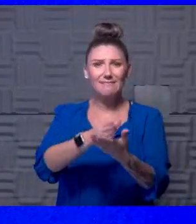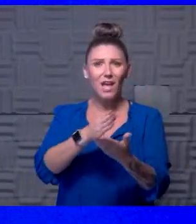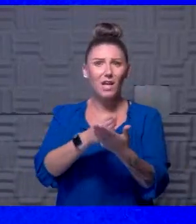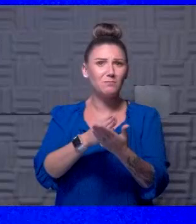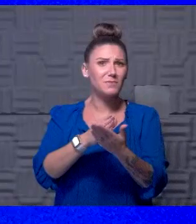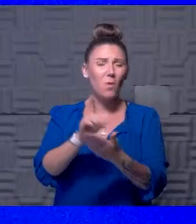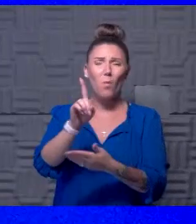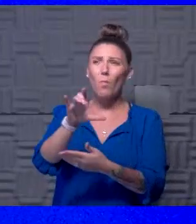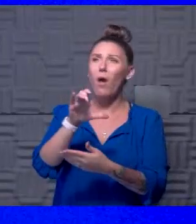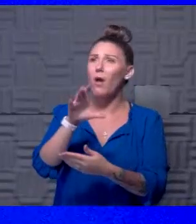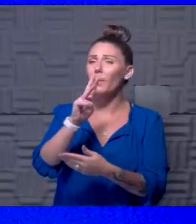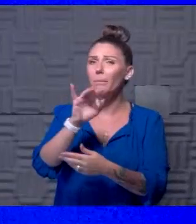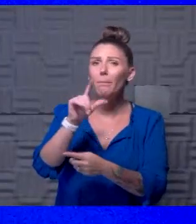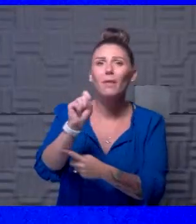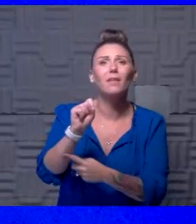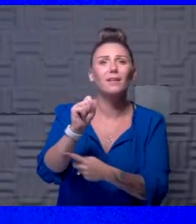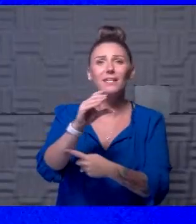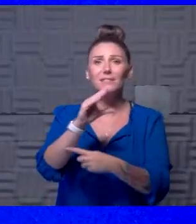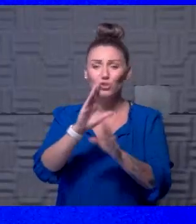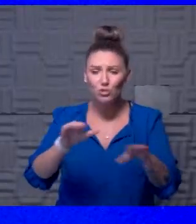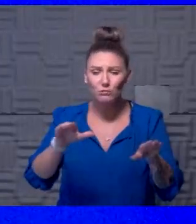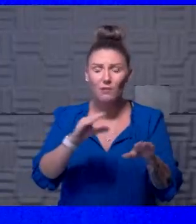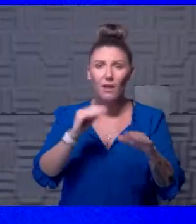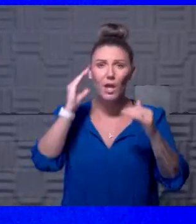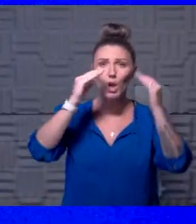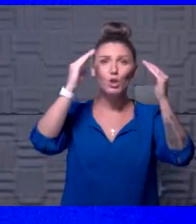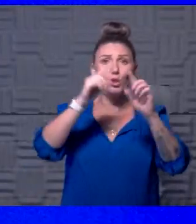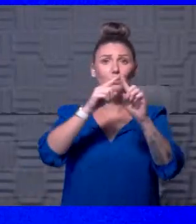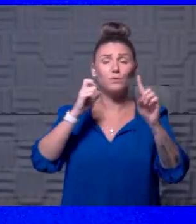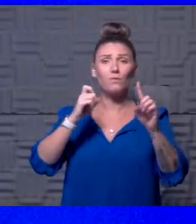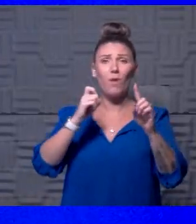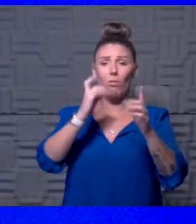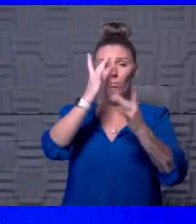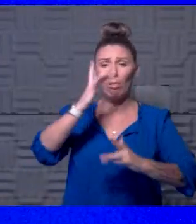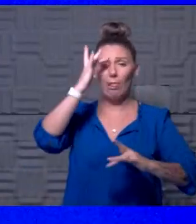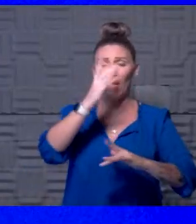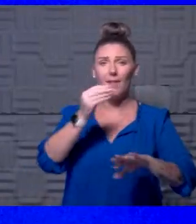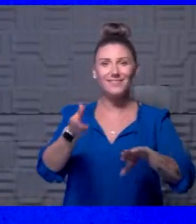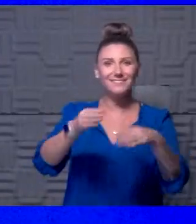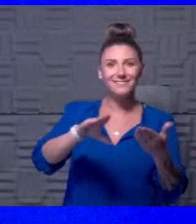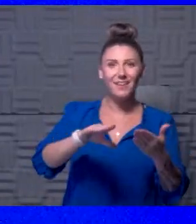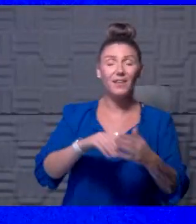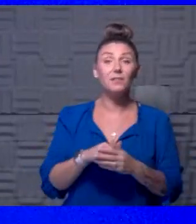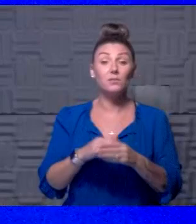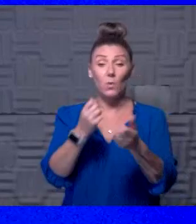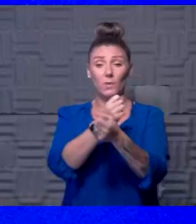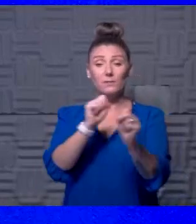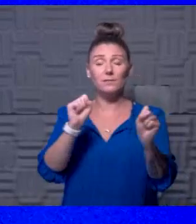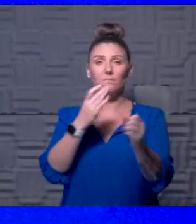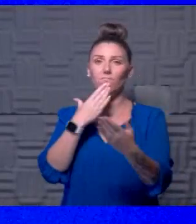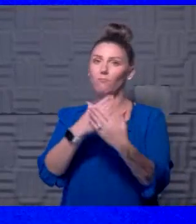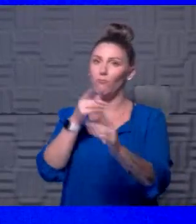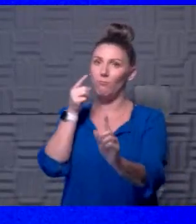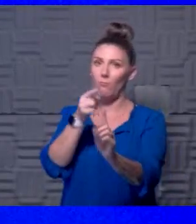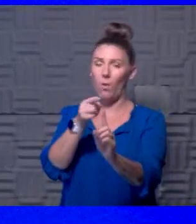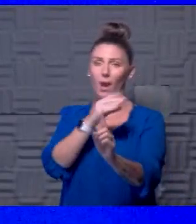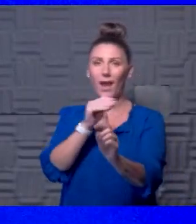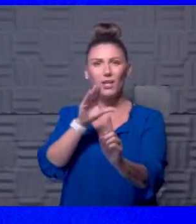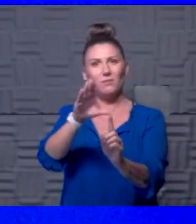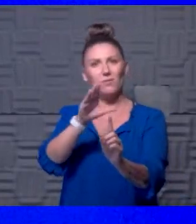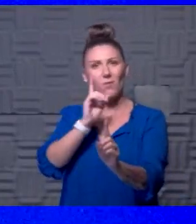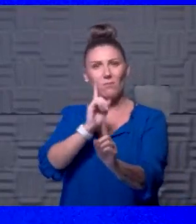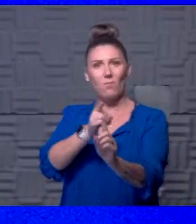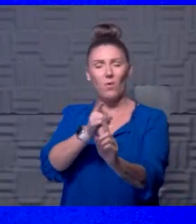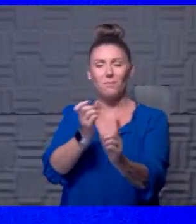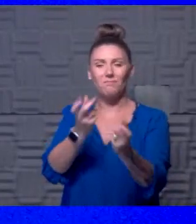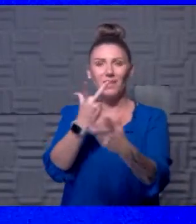of millions of children and adults from having illness and death. So I think the safety is a good point. And to your point, too, there